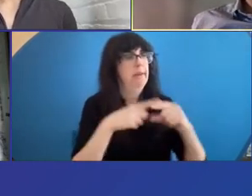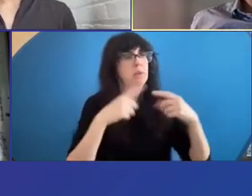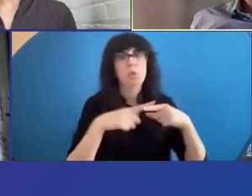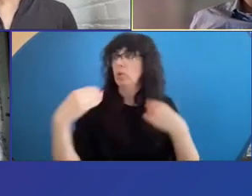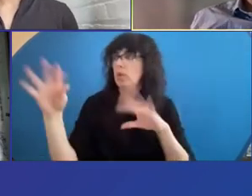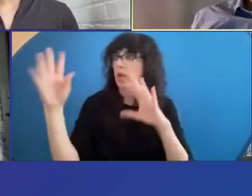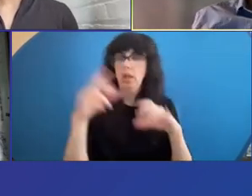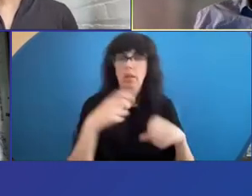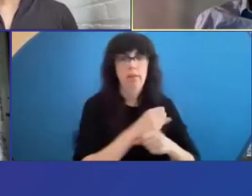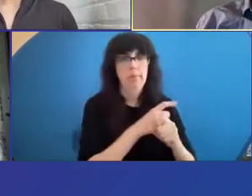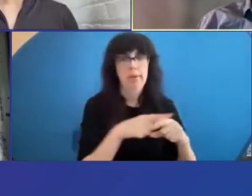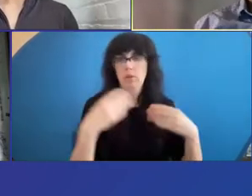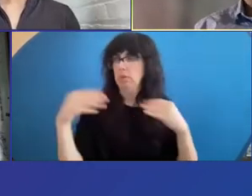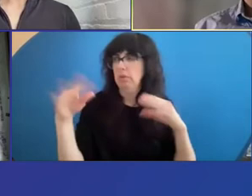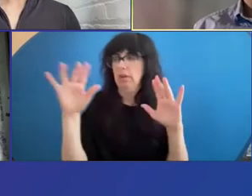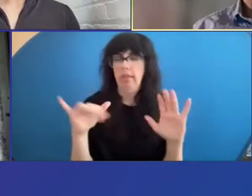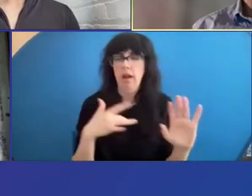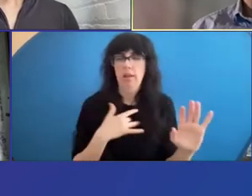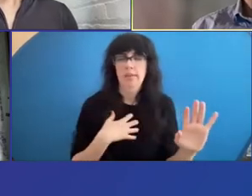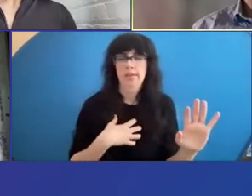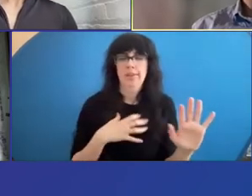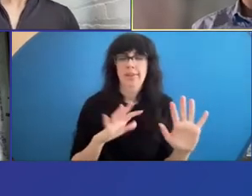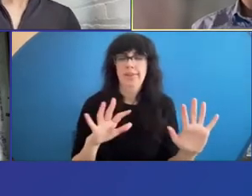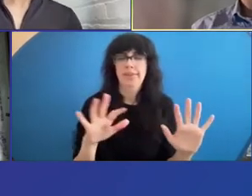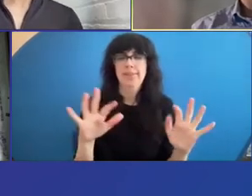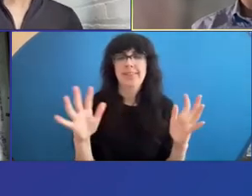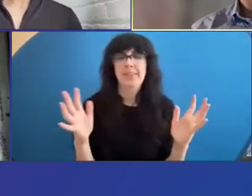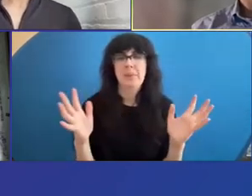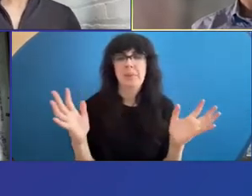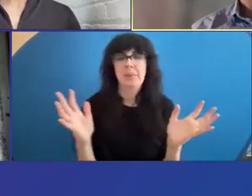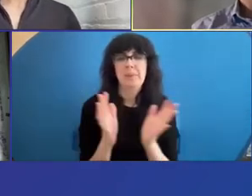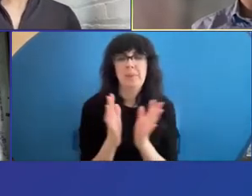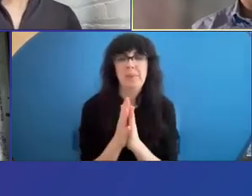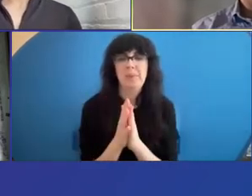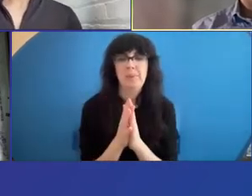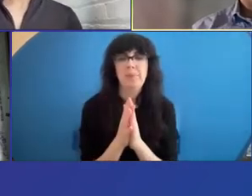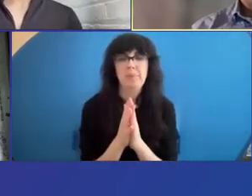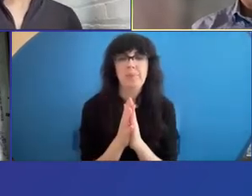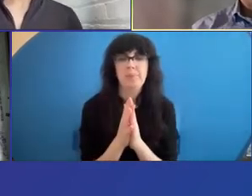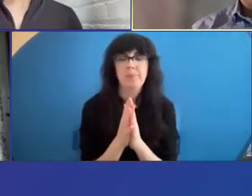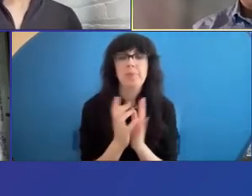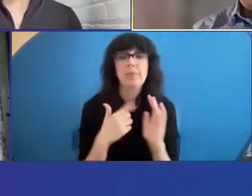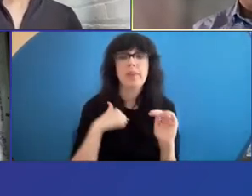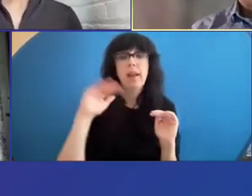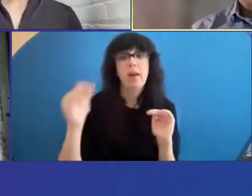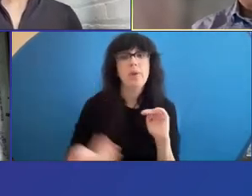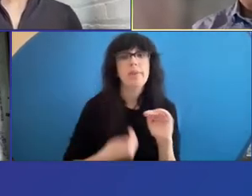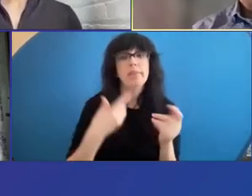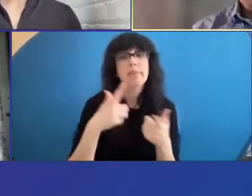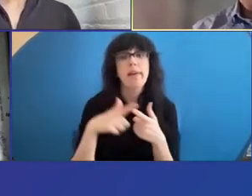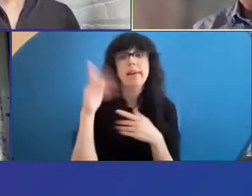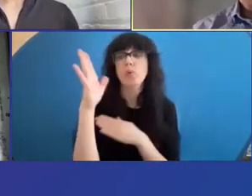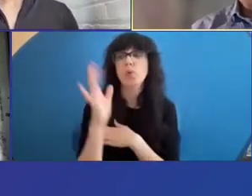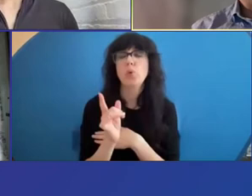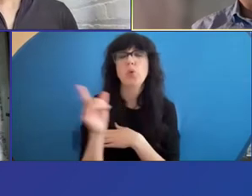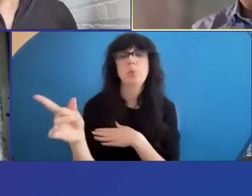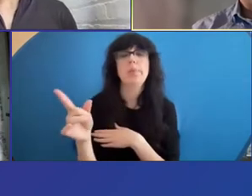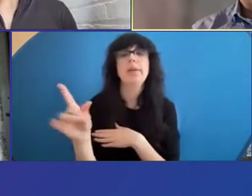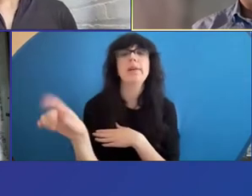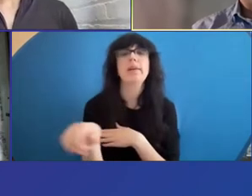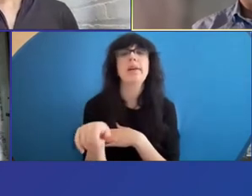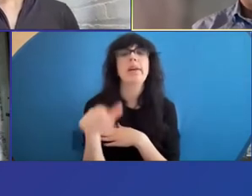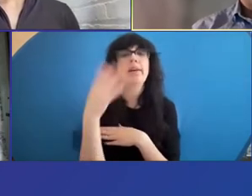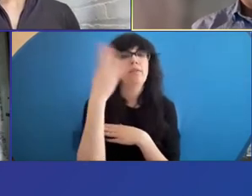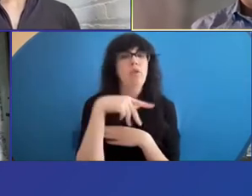I bristle at. I mean, I was invited to speak in front of someone else's board of